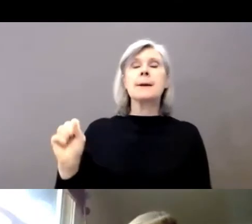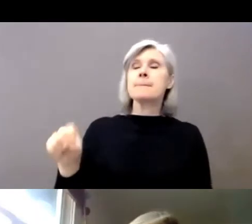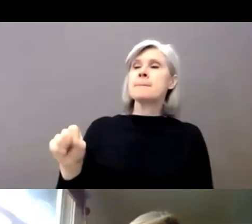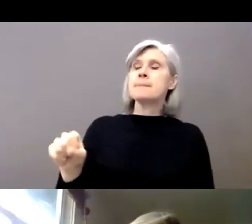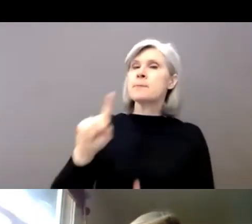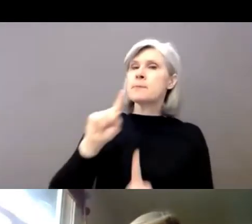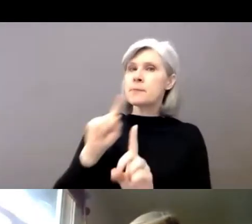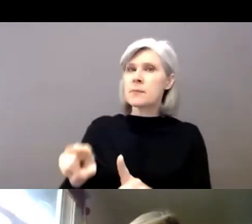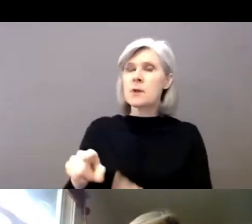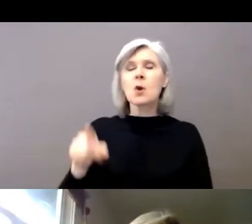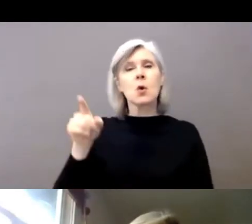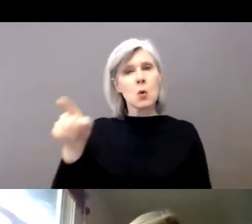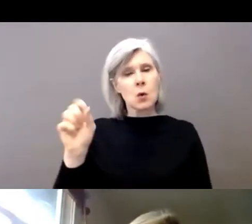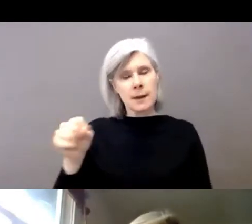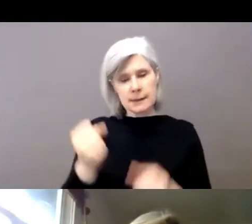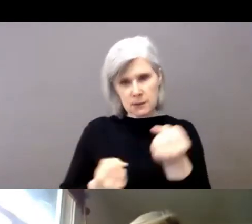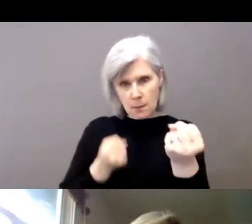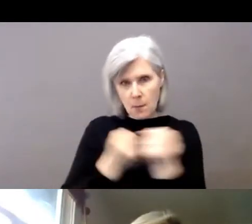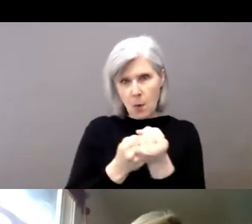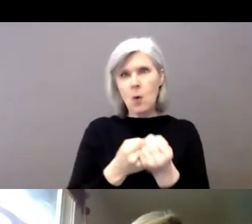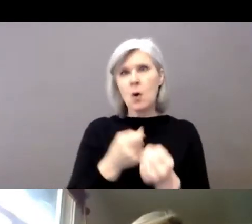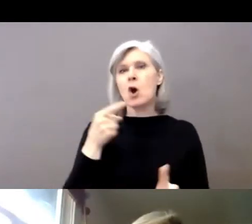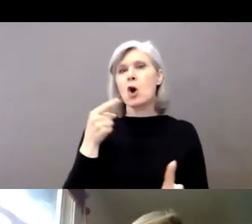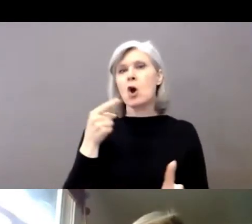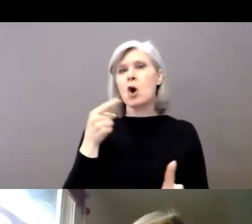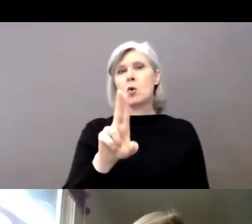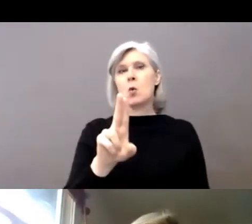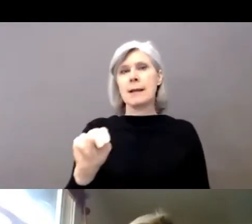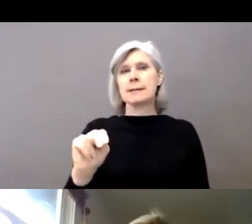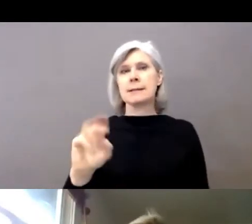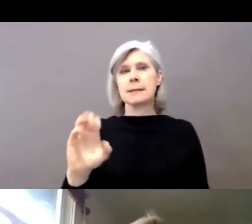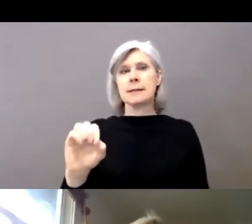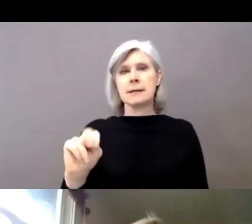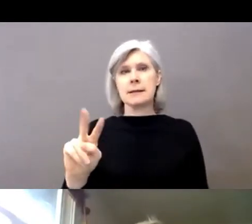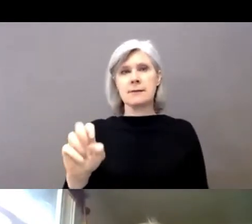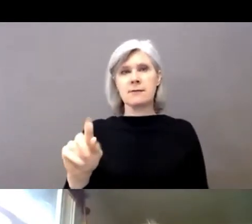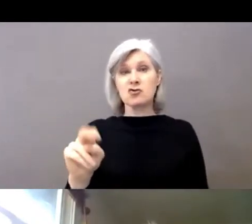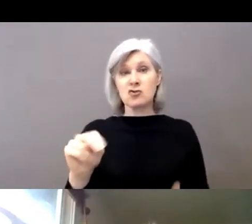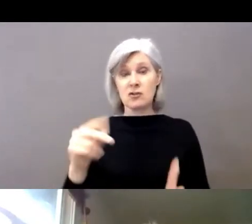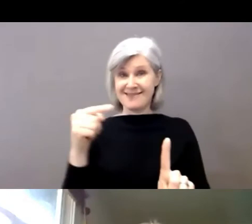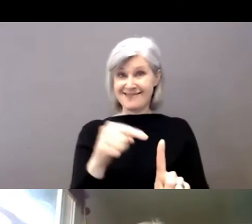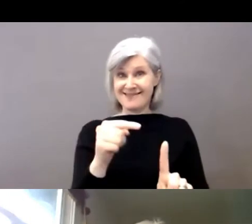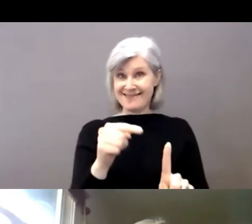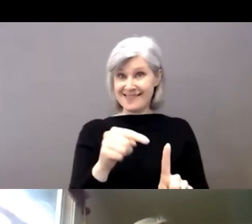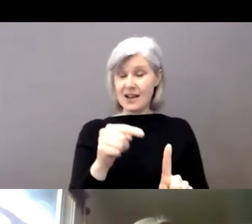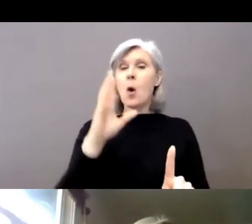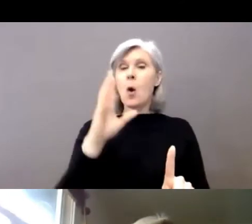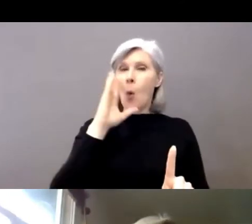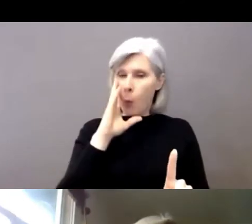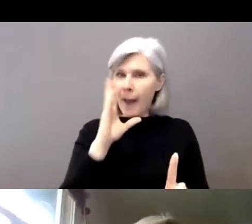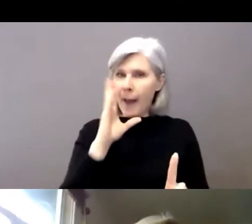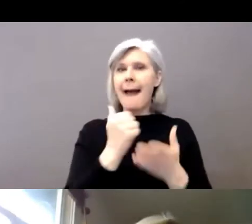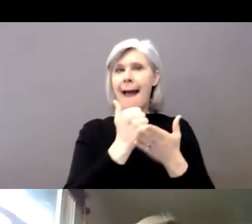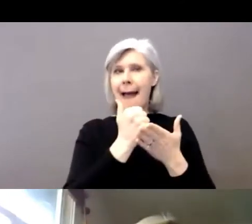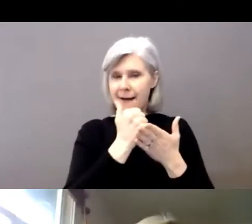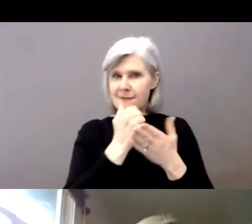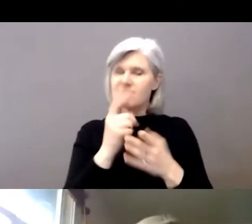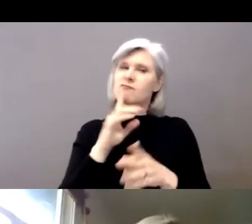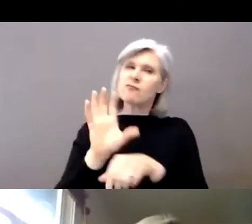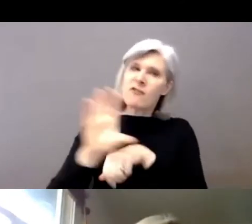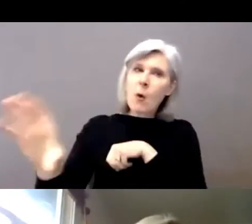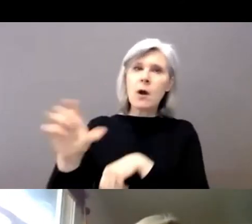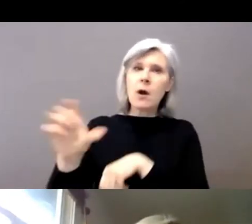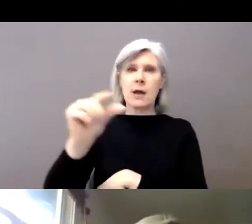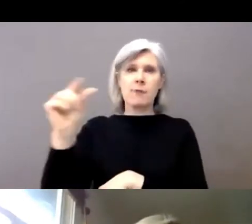convention, because what the convention does is give us the opportunity to make sure that government actually makes changes. And a convention would actually talk about